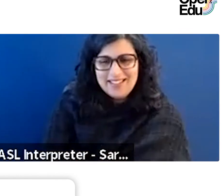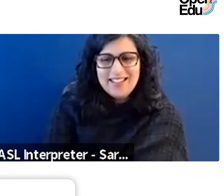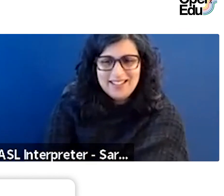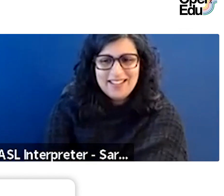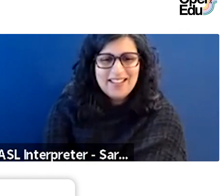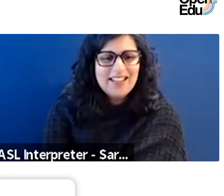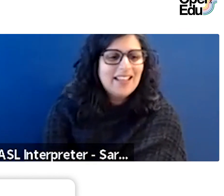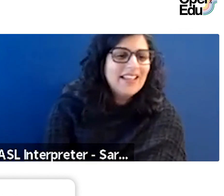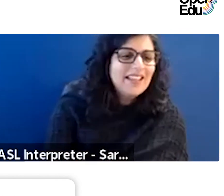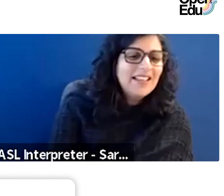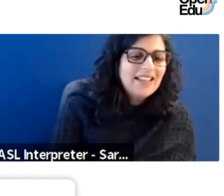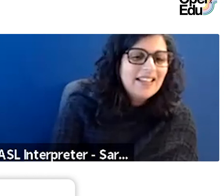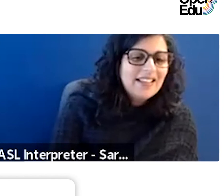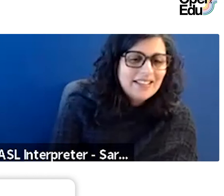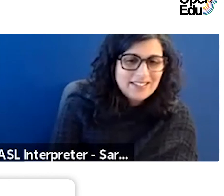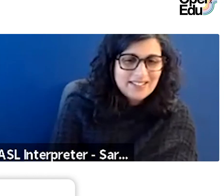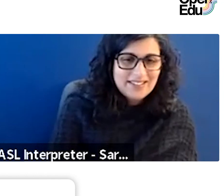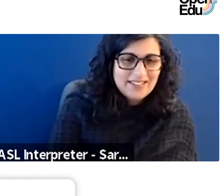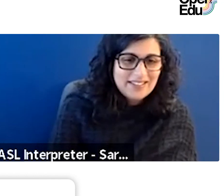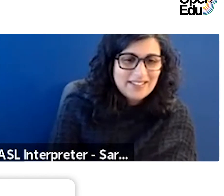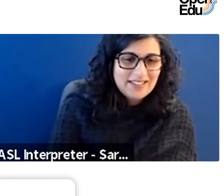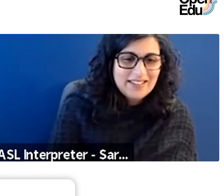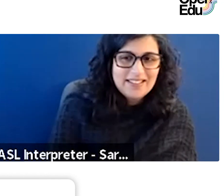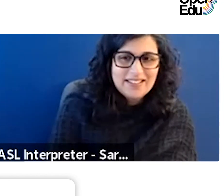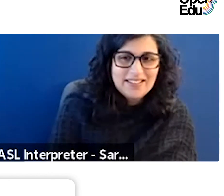but they're out there. Just definitely if you're looking for them, they're out there and they're